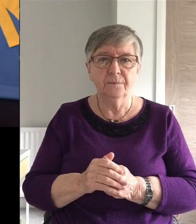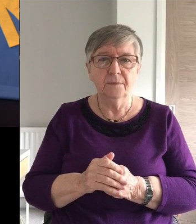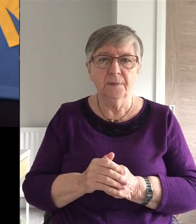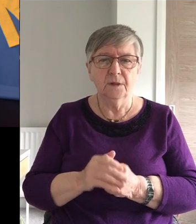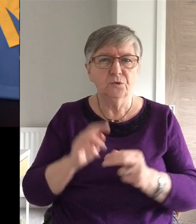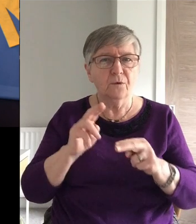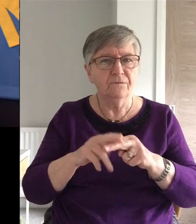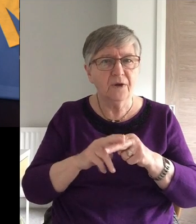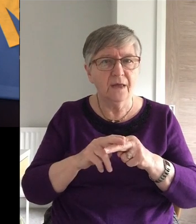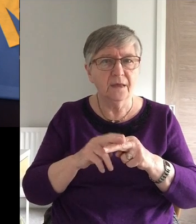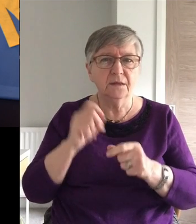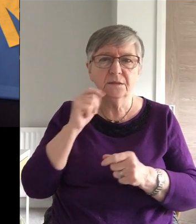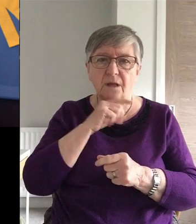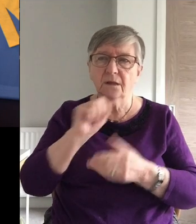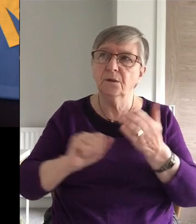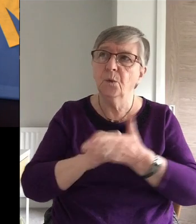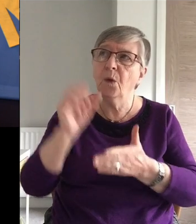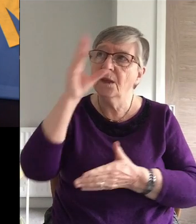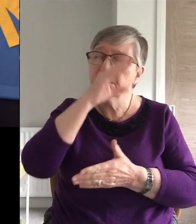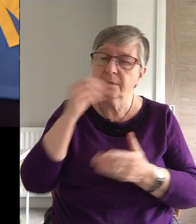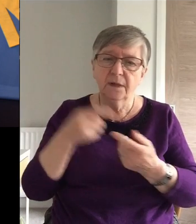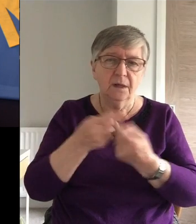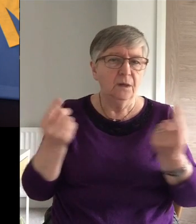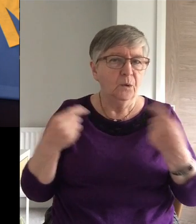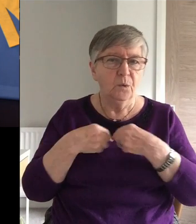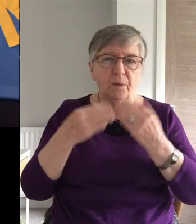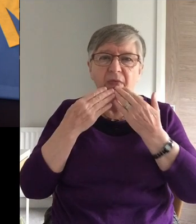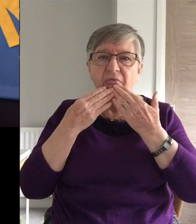And so, Father, Son, and Spirit, we thank you